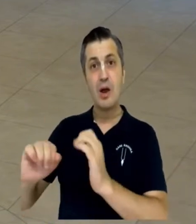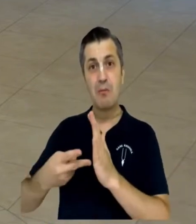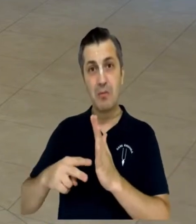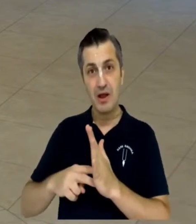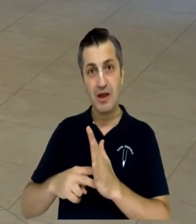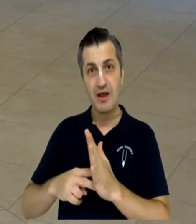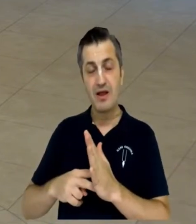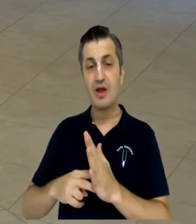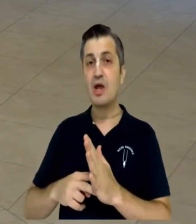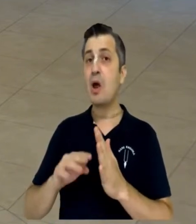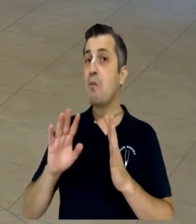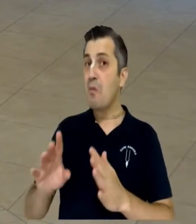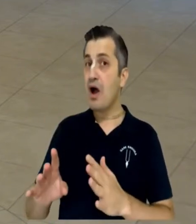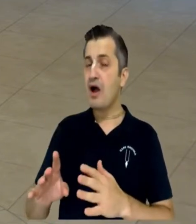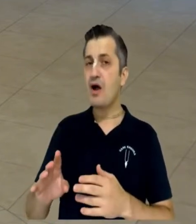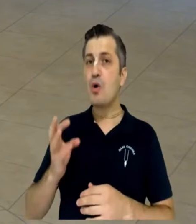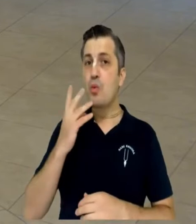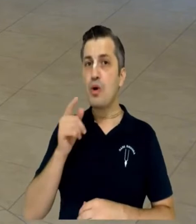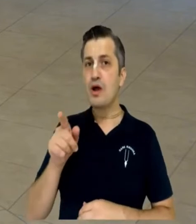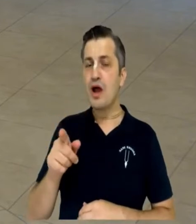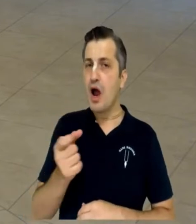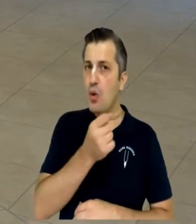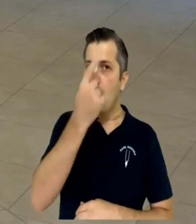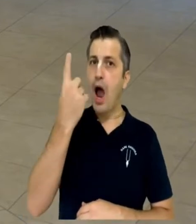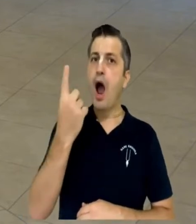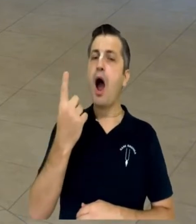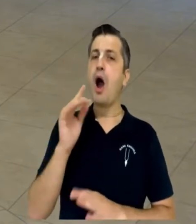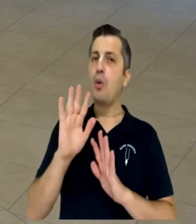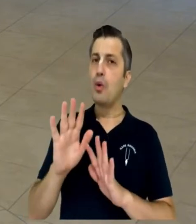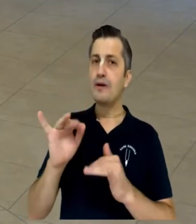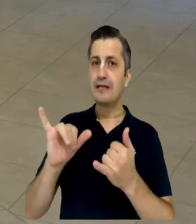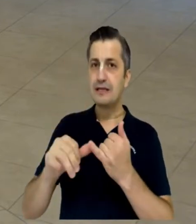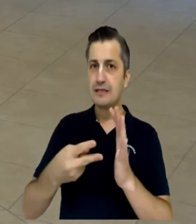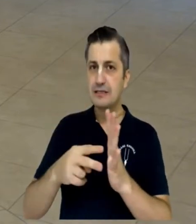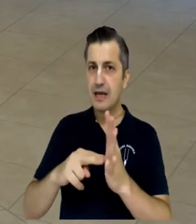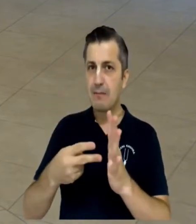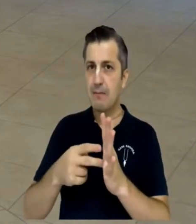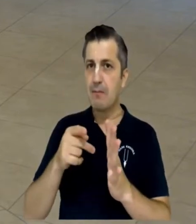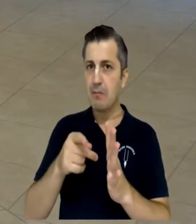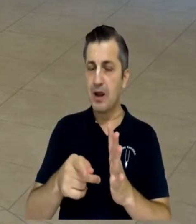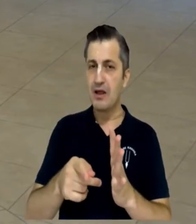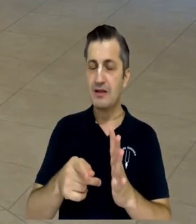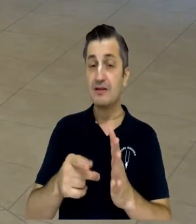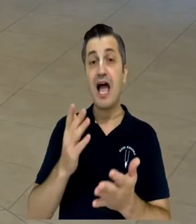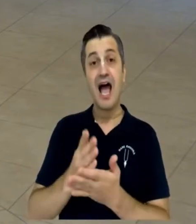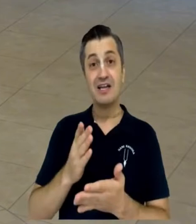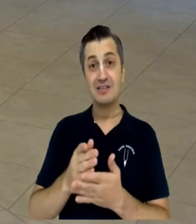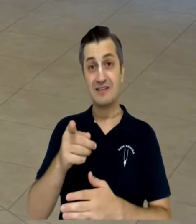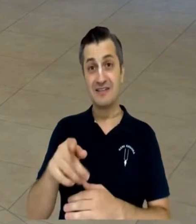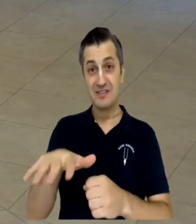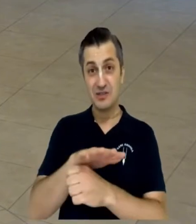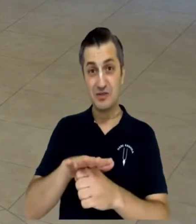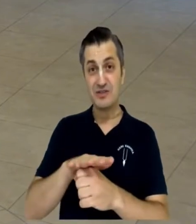to Krishna's plan. So this seemingly mistake was supposed to happen for that conversation to happen. So